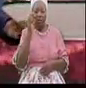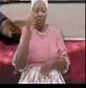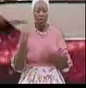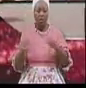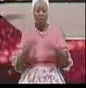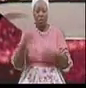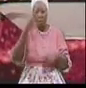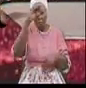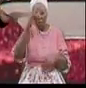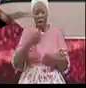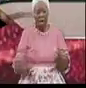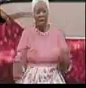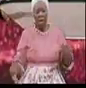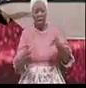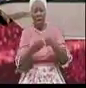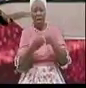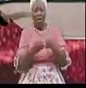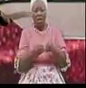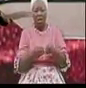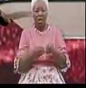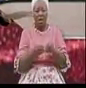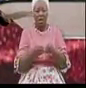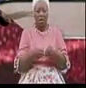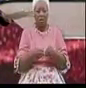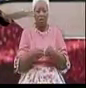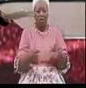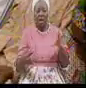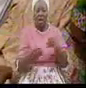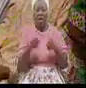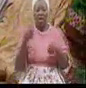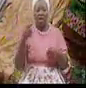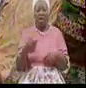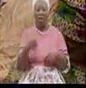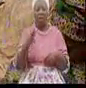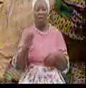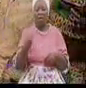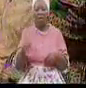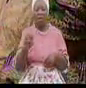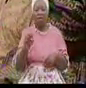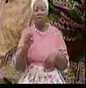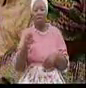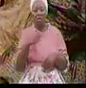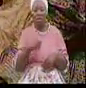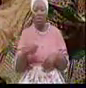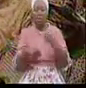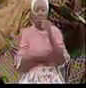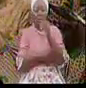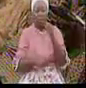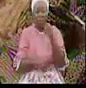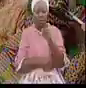men gather grapes of thorns, or figs of thistles?